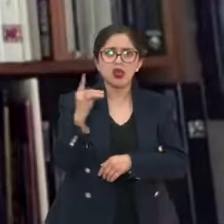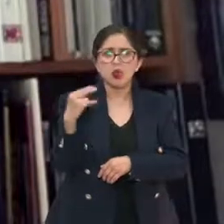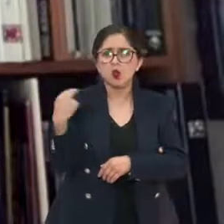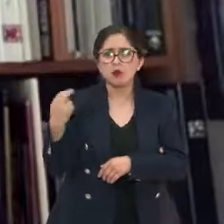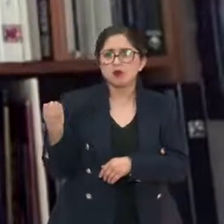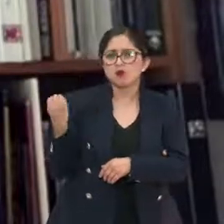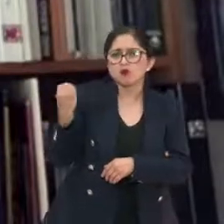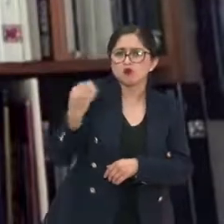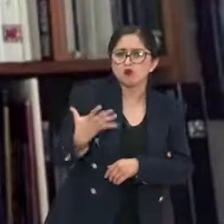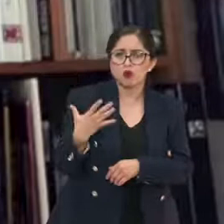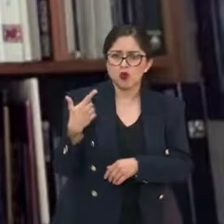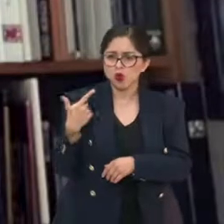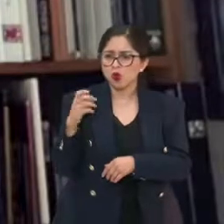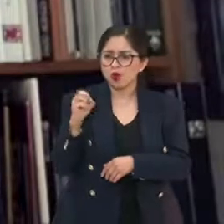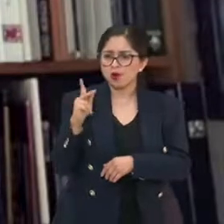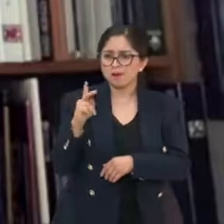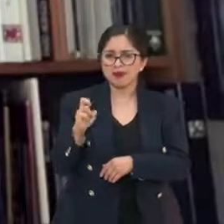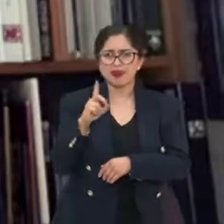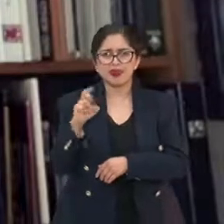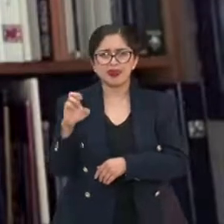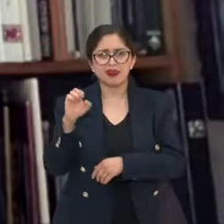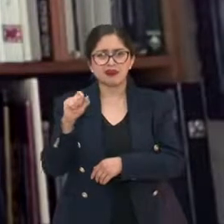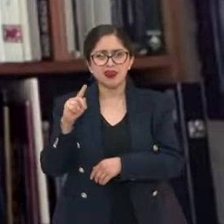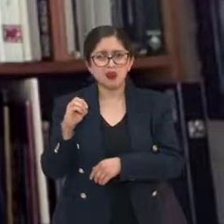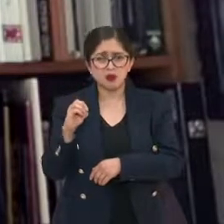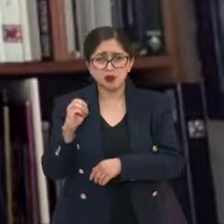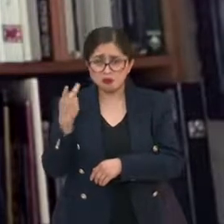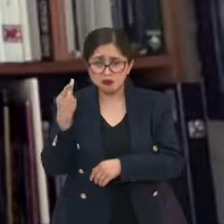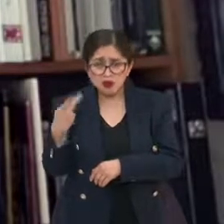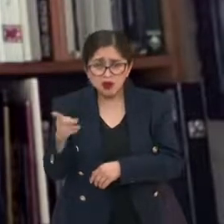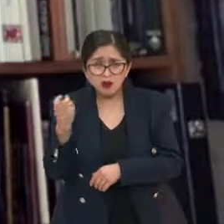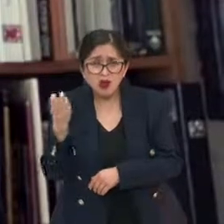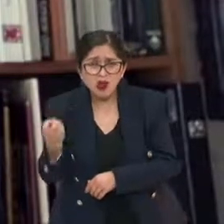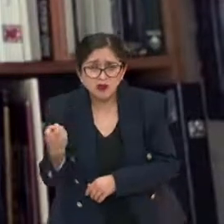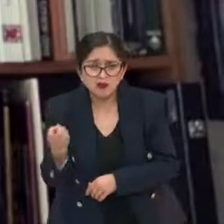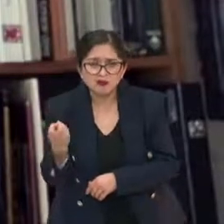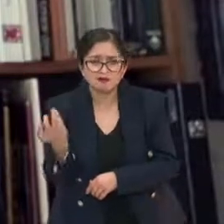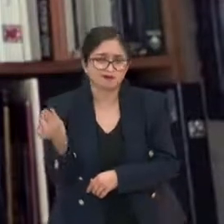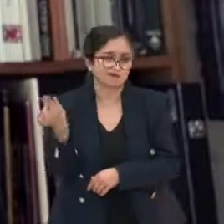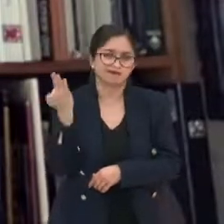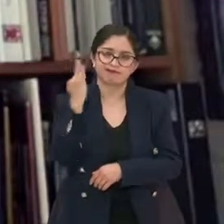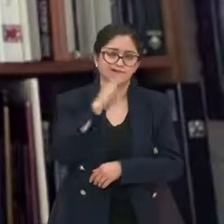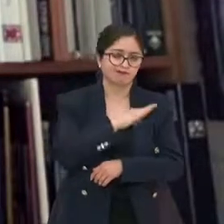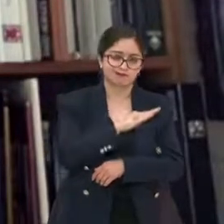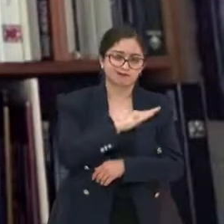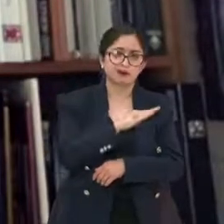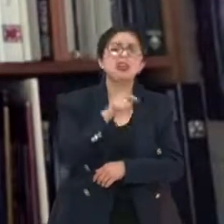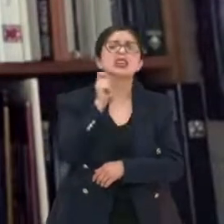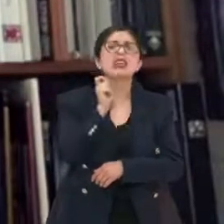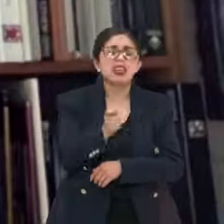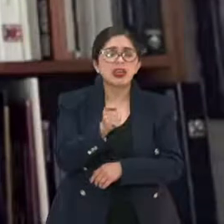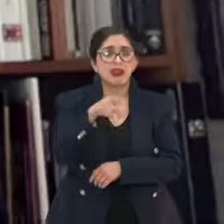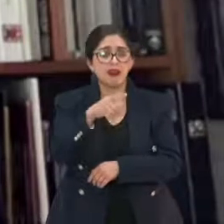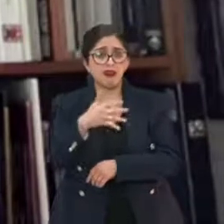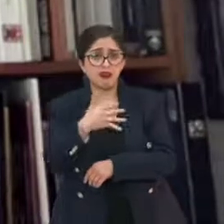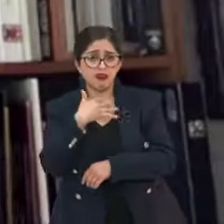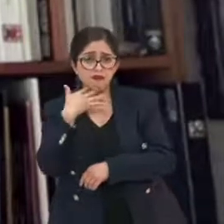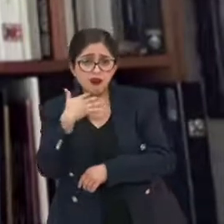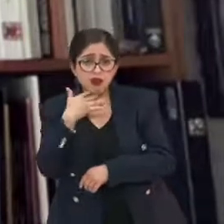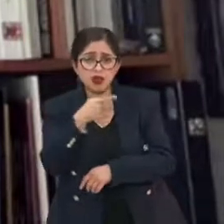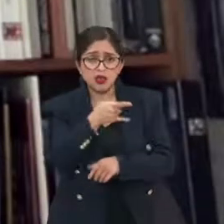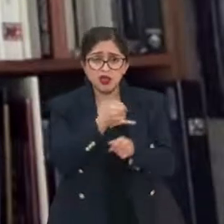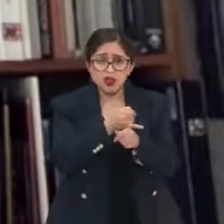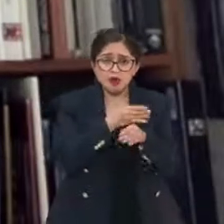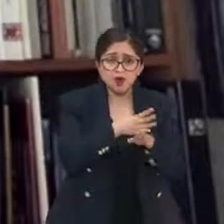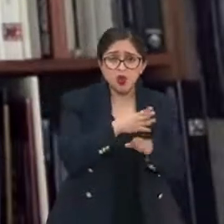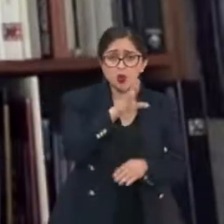coincidences, let us know that what in Bolivia, what they say that we live a coup d'etat in